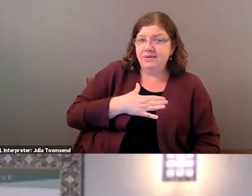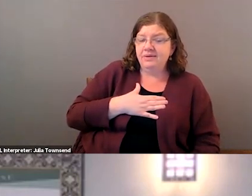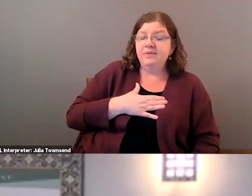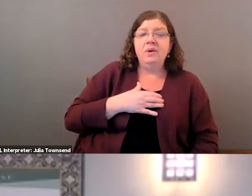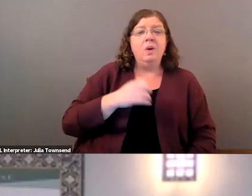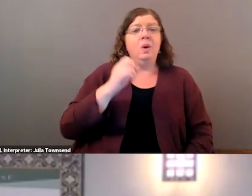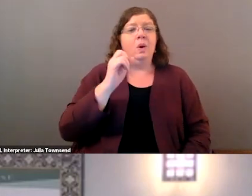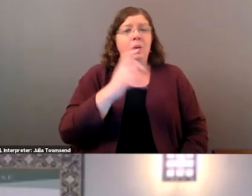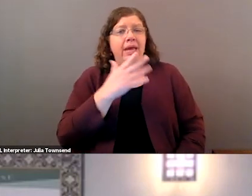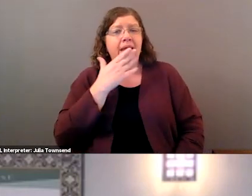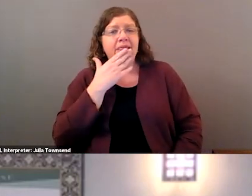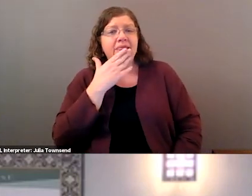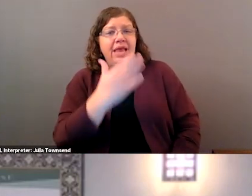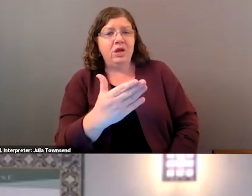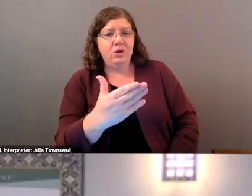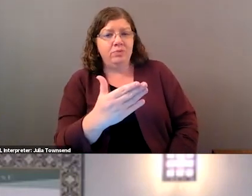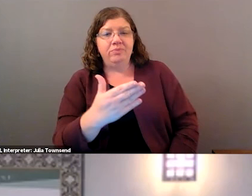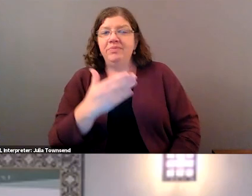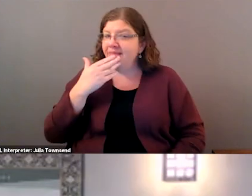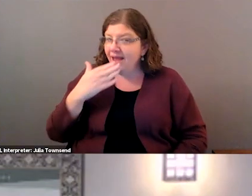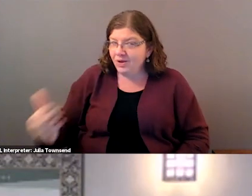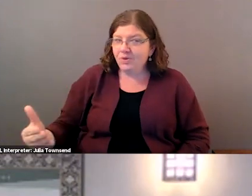Okay, thank you. Thank you.